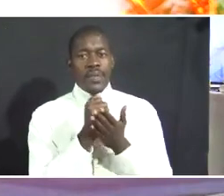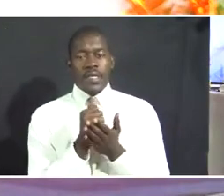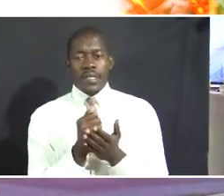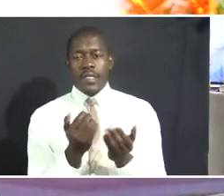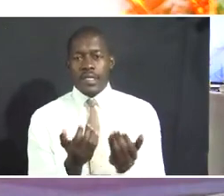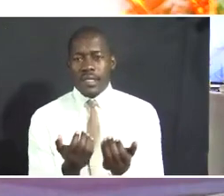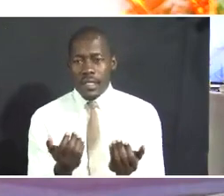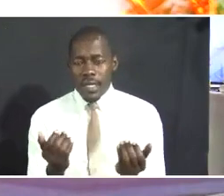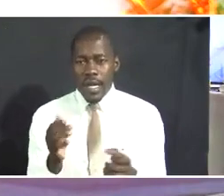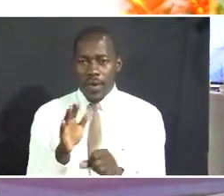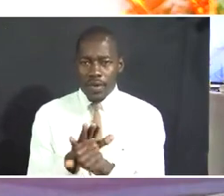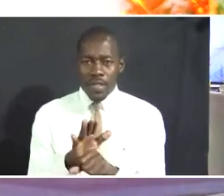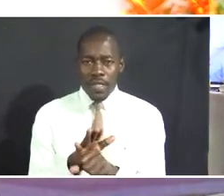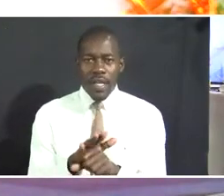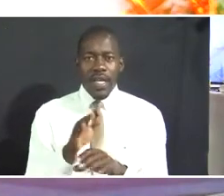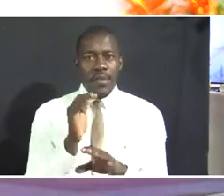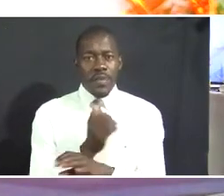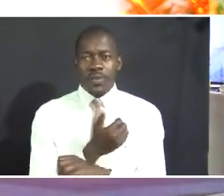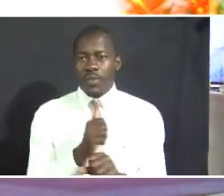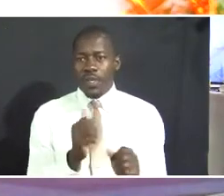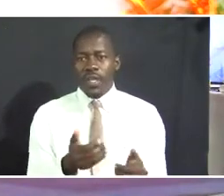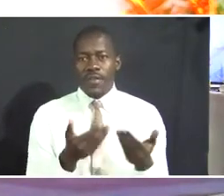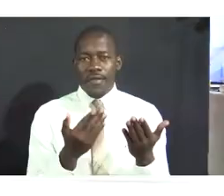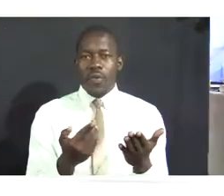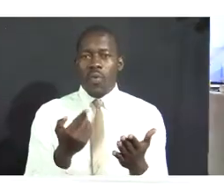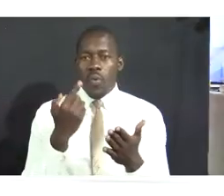I have. I can't give what I don't have.